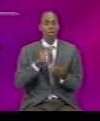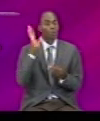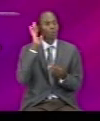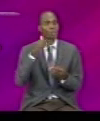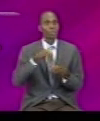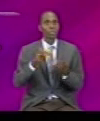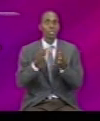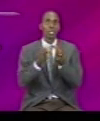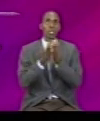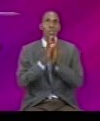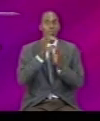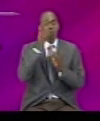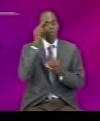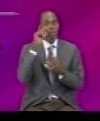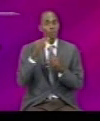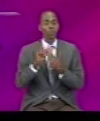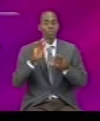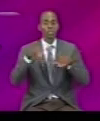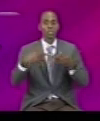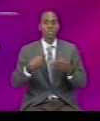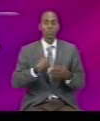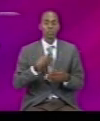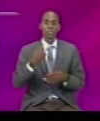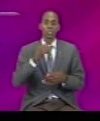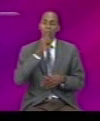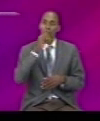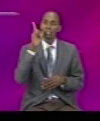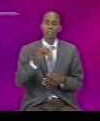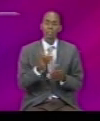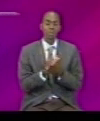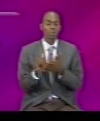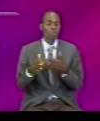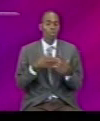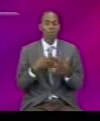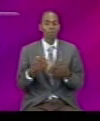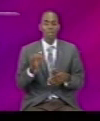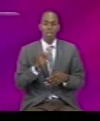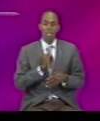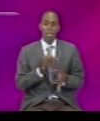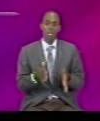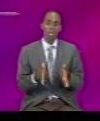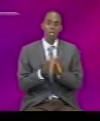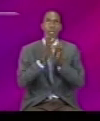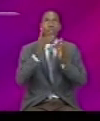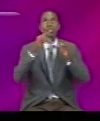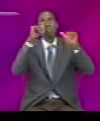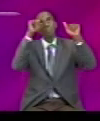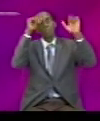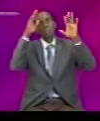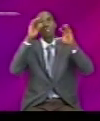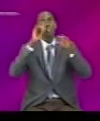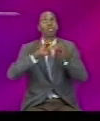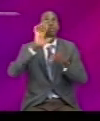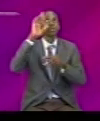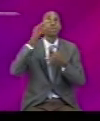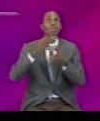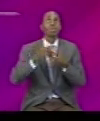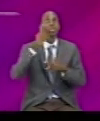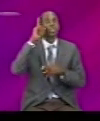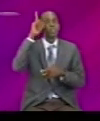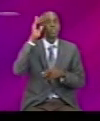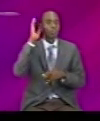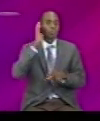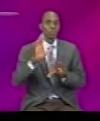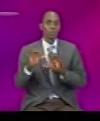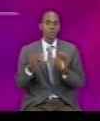me the assurance, whatsoever ye shall ask the Father in my name, he will do it. He